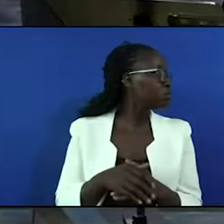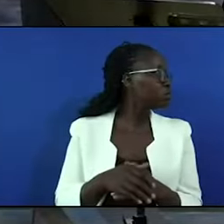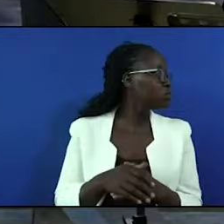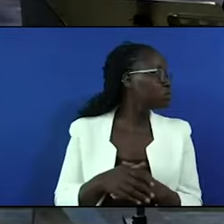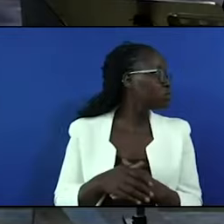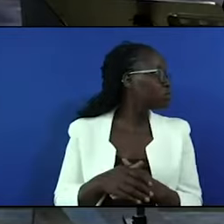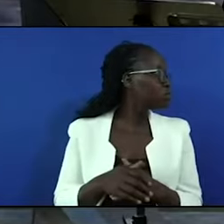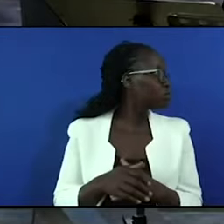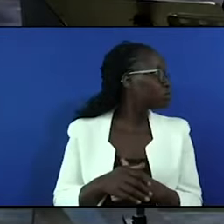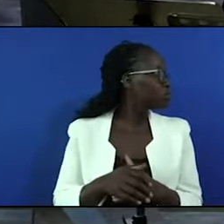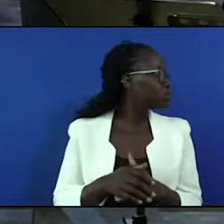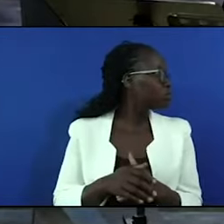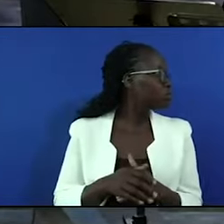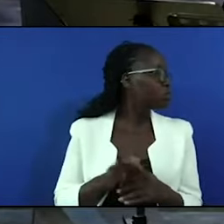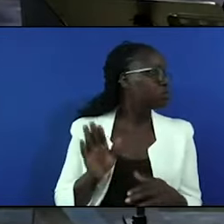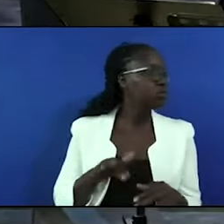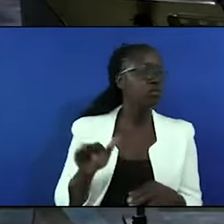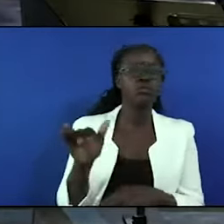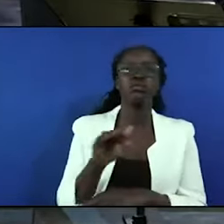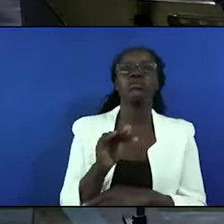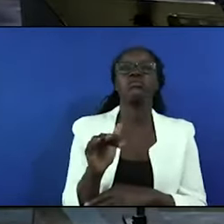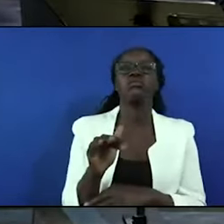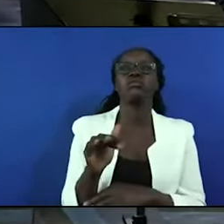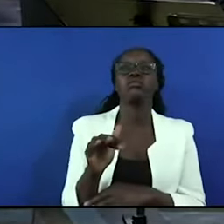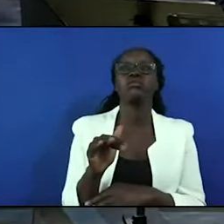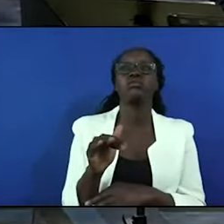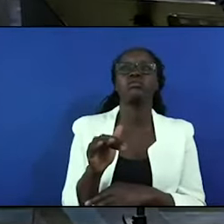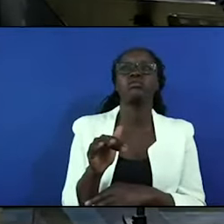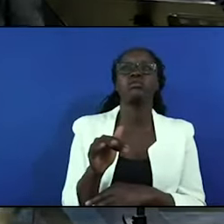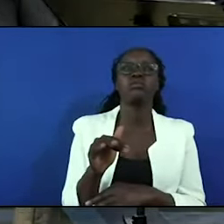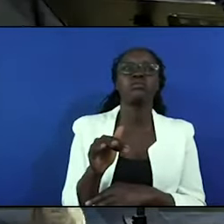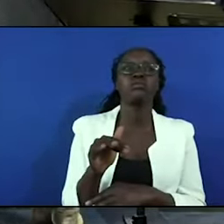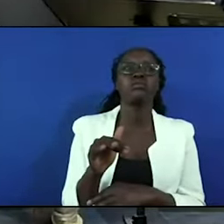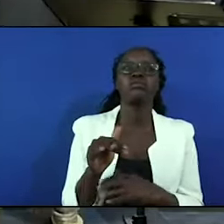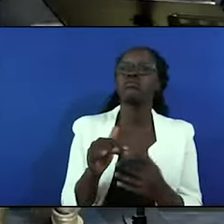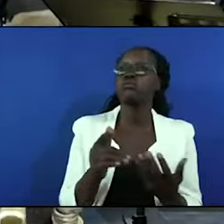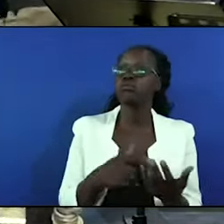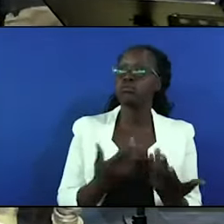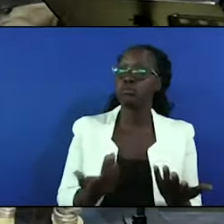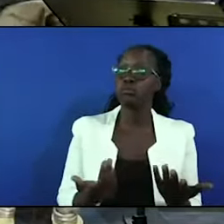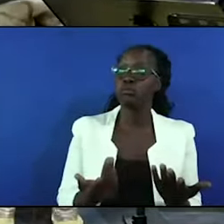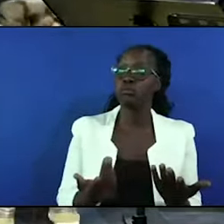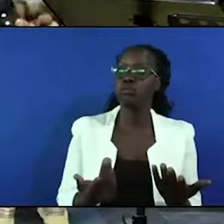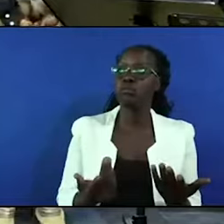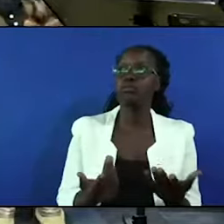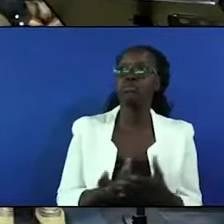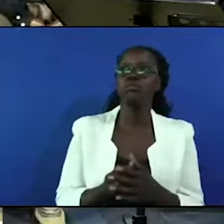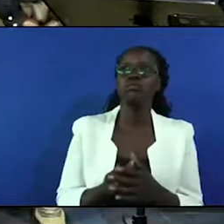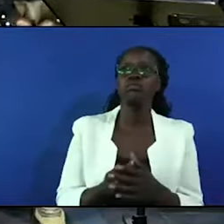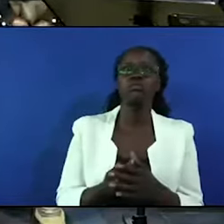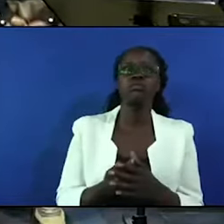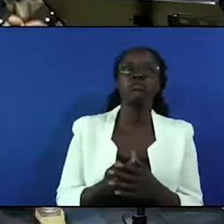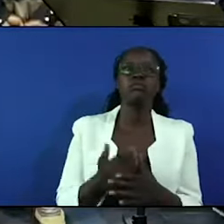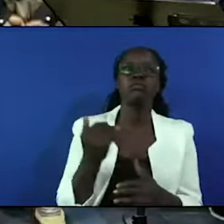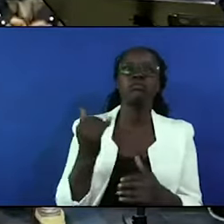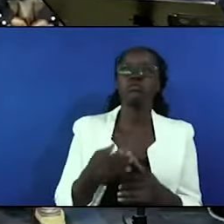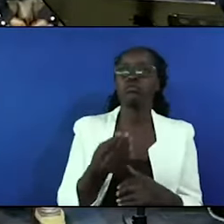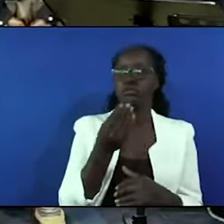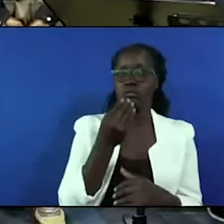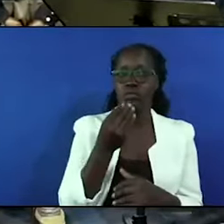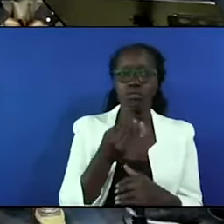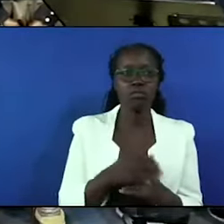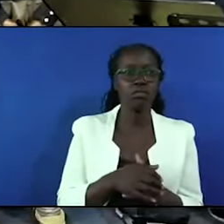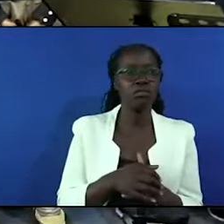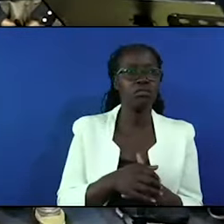want you two people to stand here. The woman was asked how much? How much was she asked to give? Her last meal. Her